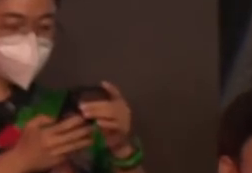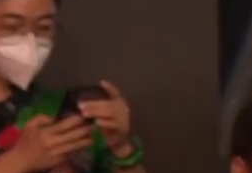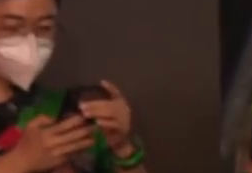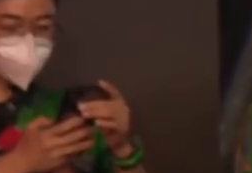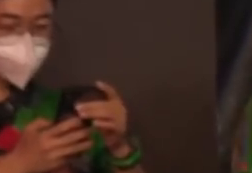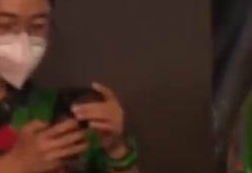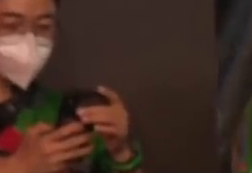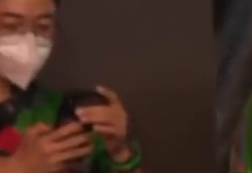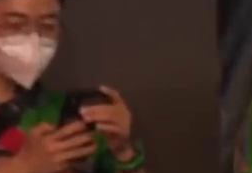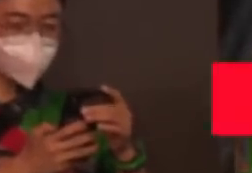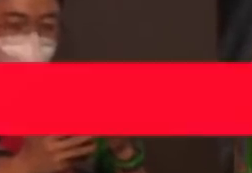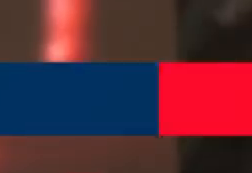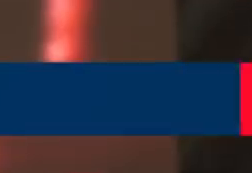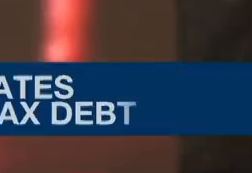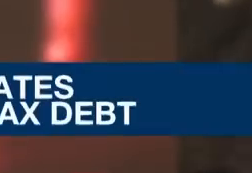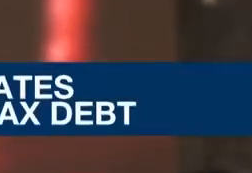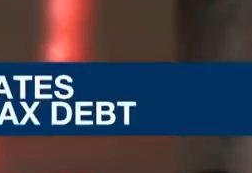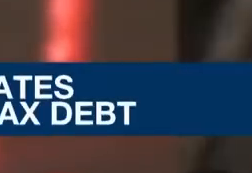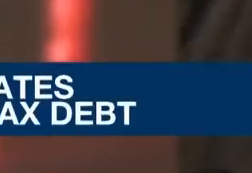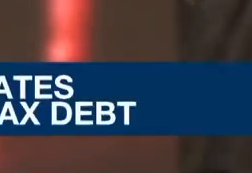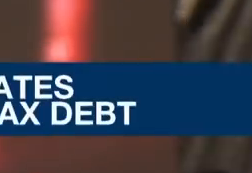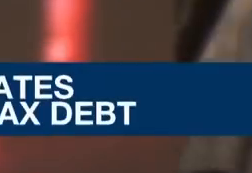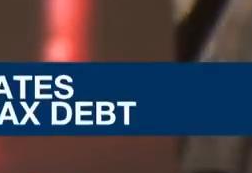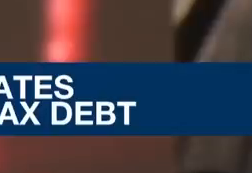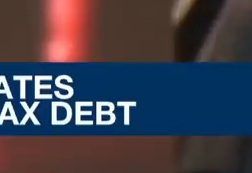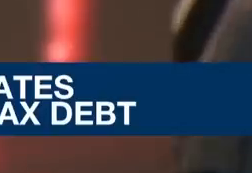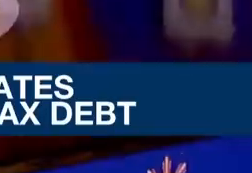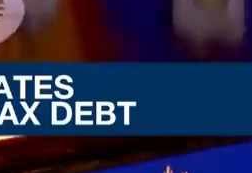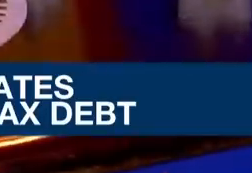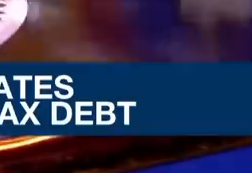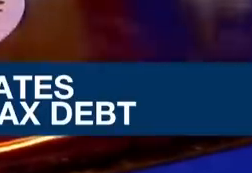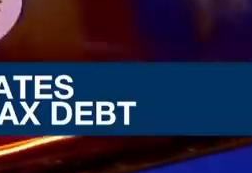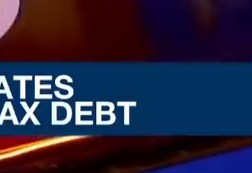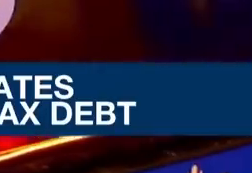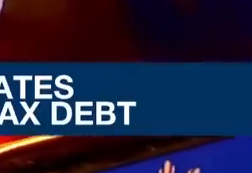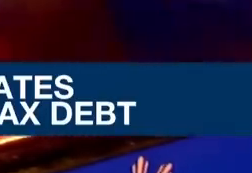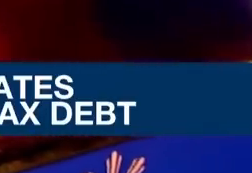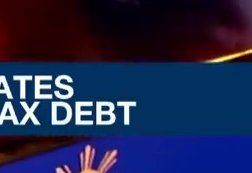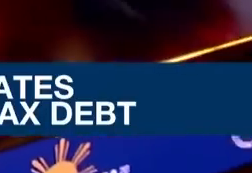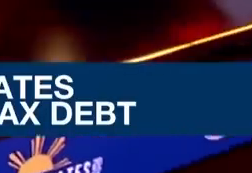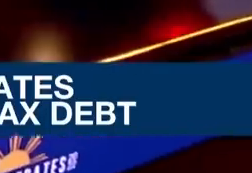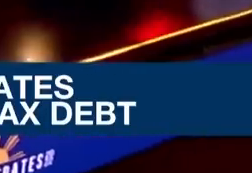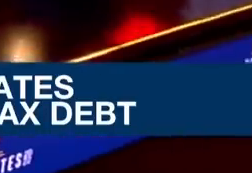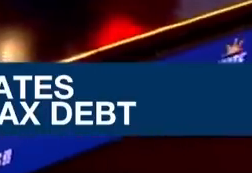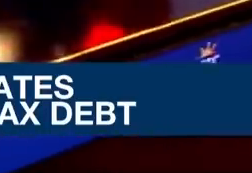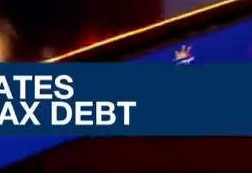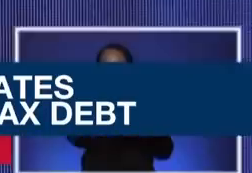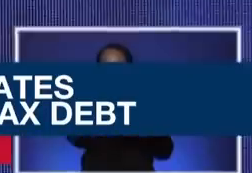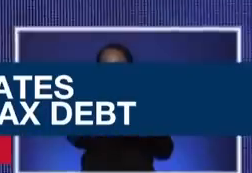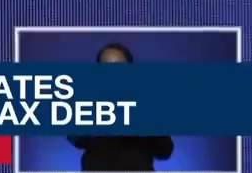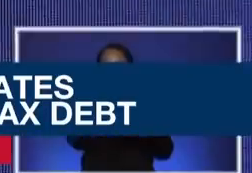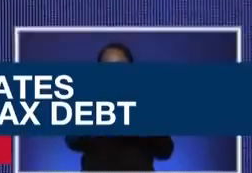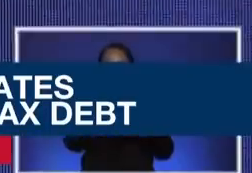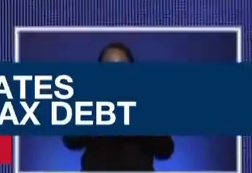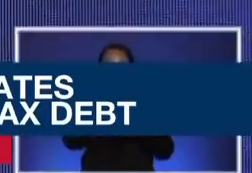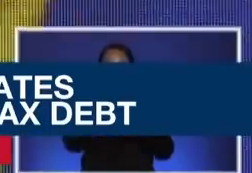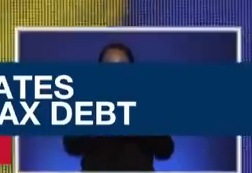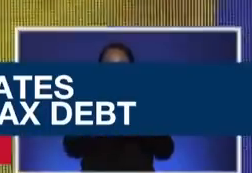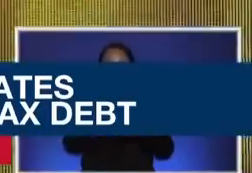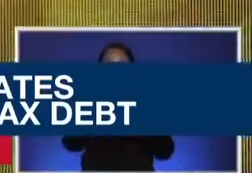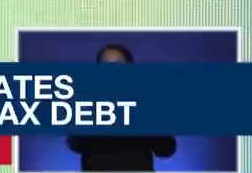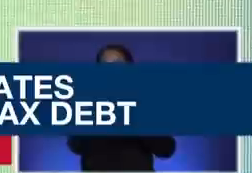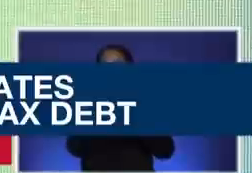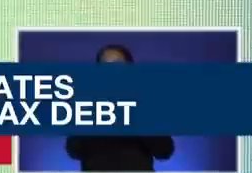But it seems that his message backfired over the weekend when his political opponents united and zeroed in on the